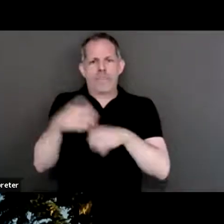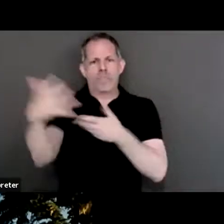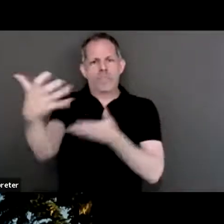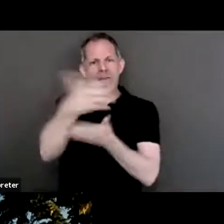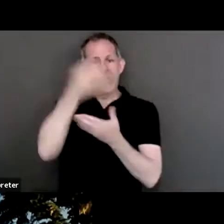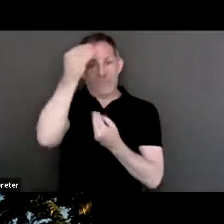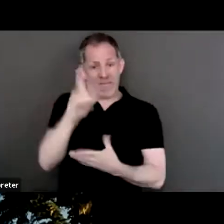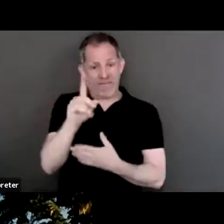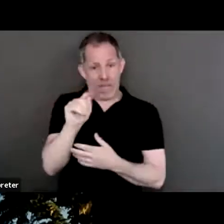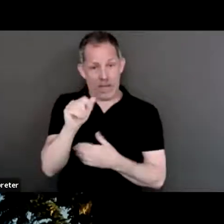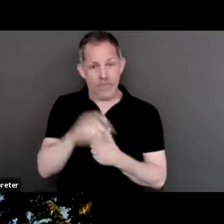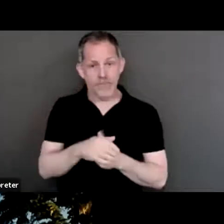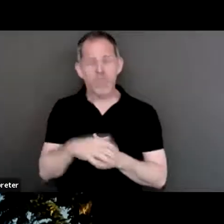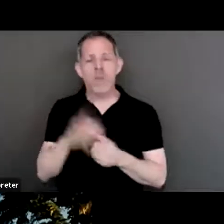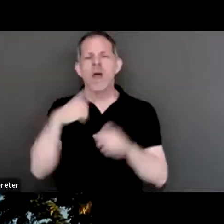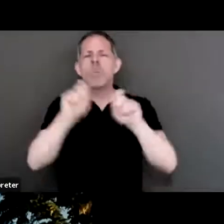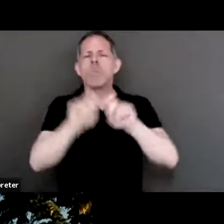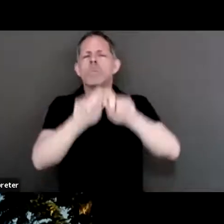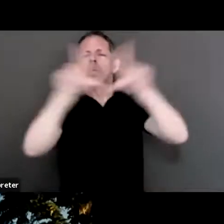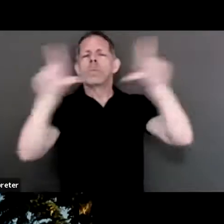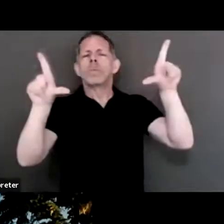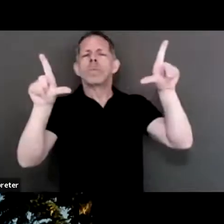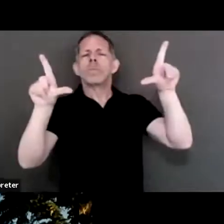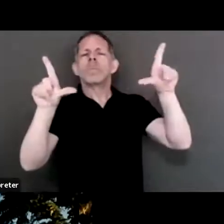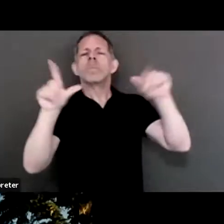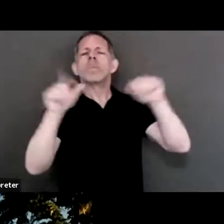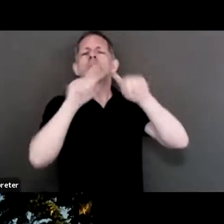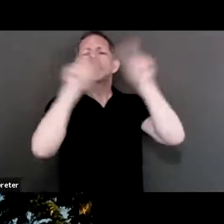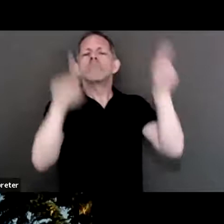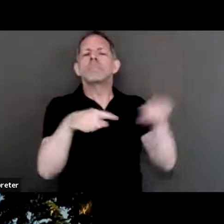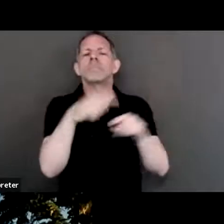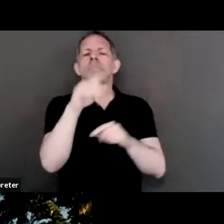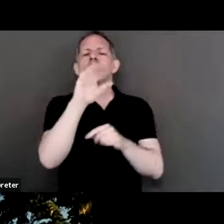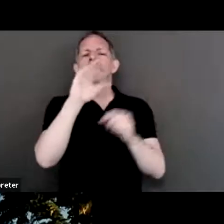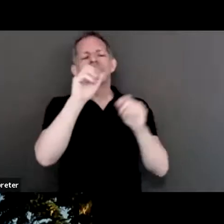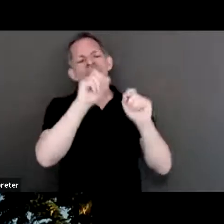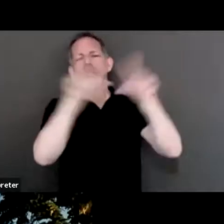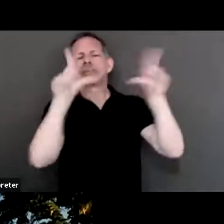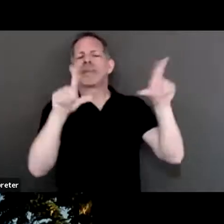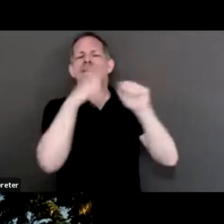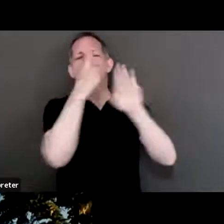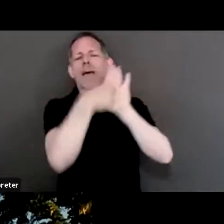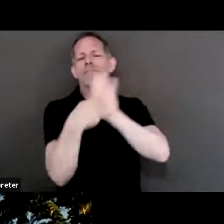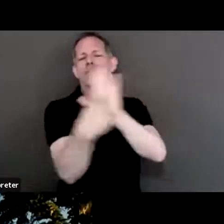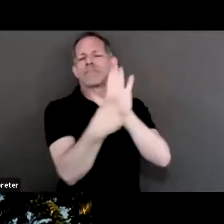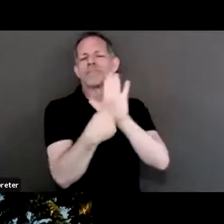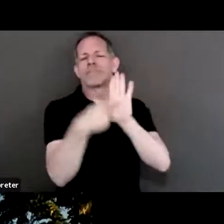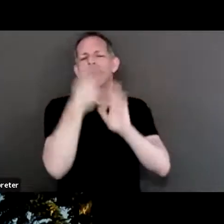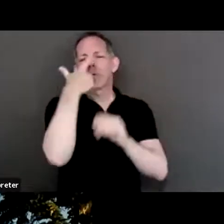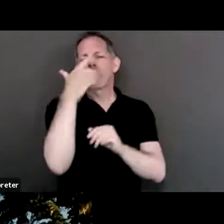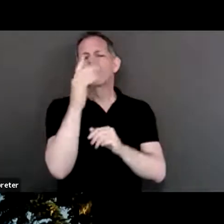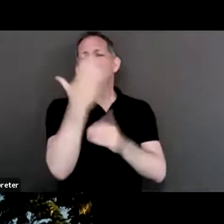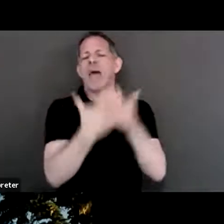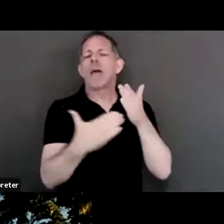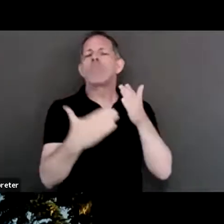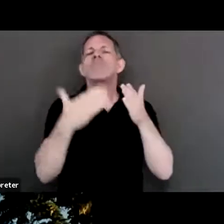provide a snapshot of the ongoing opioid epidemic happening here in Snohomish County.